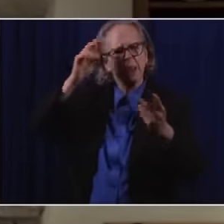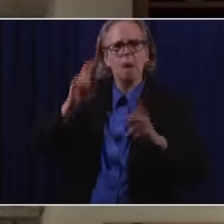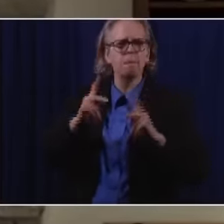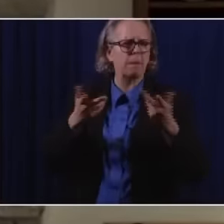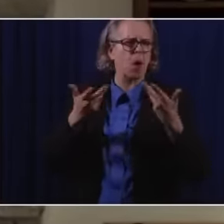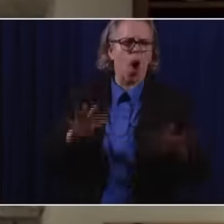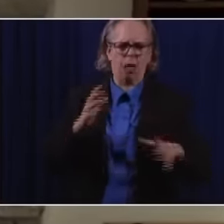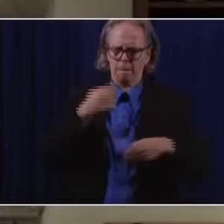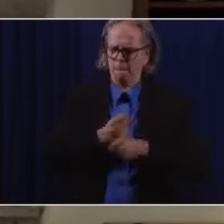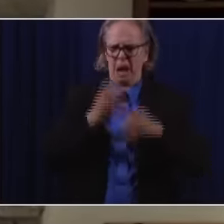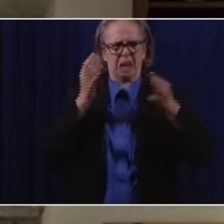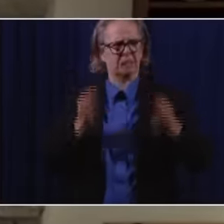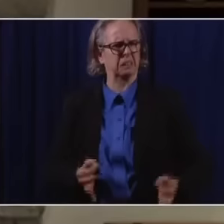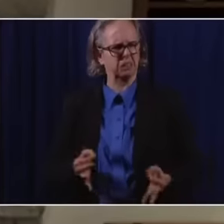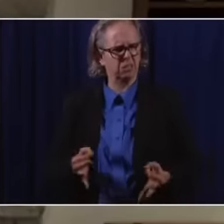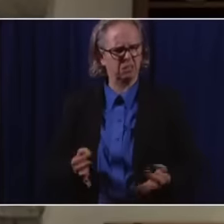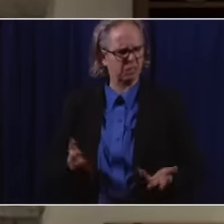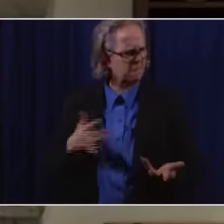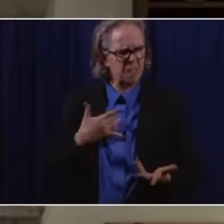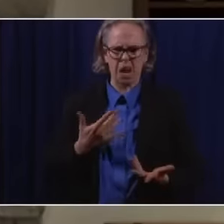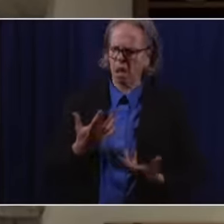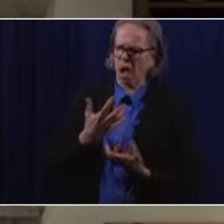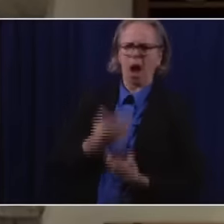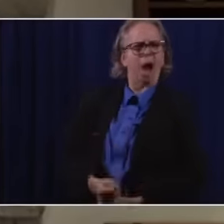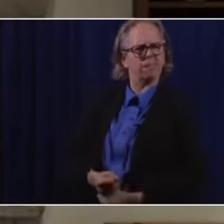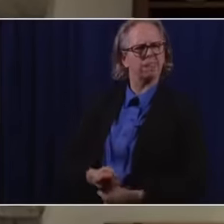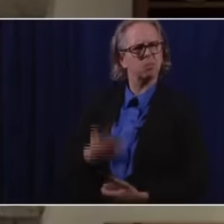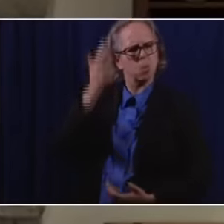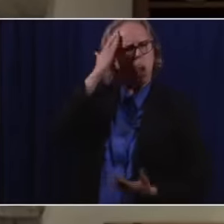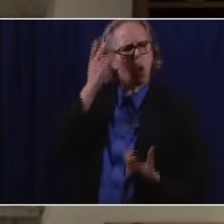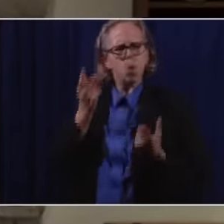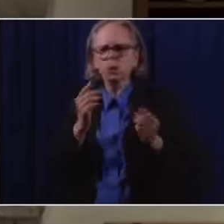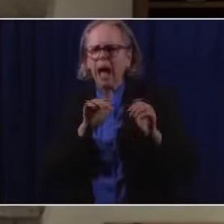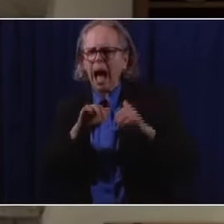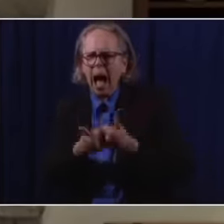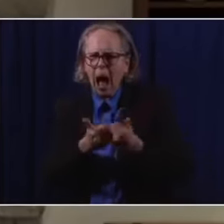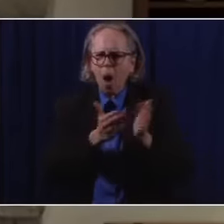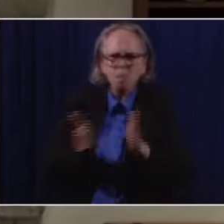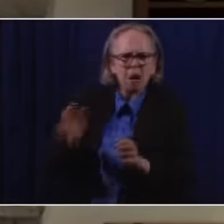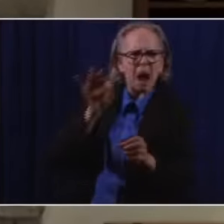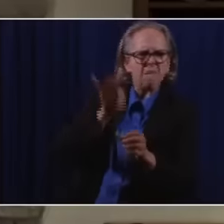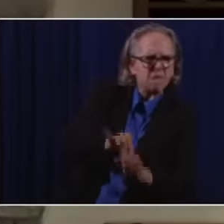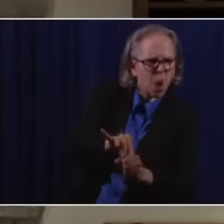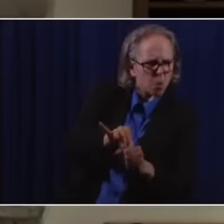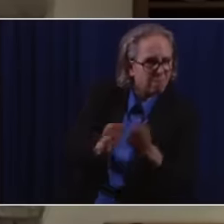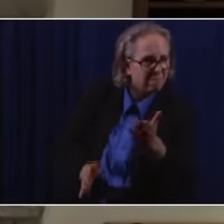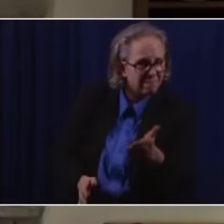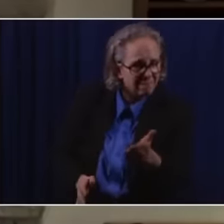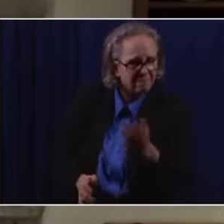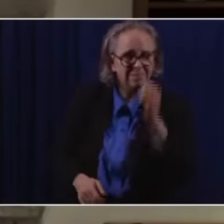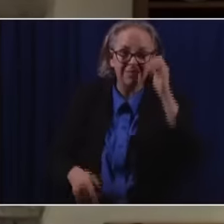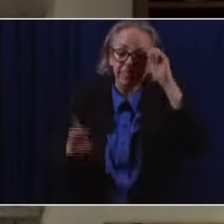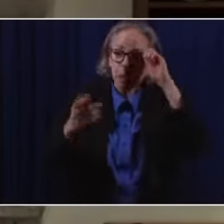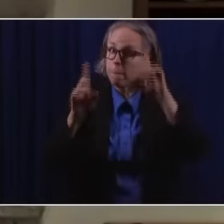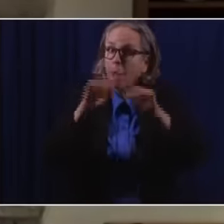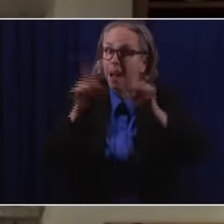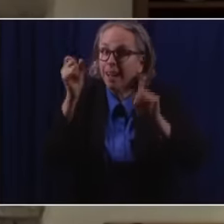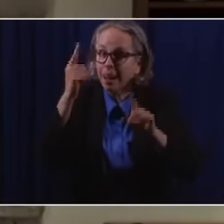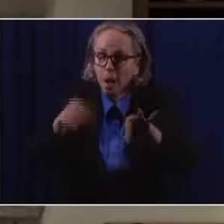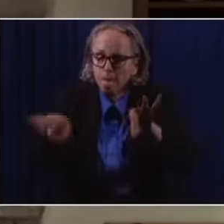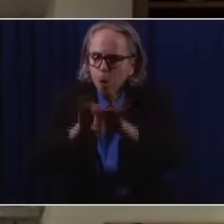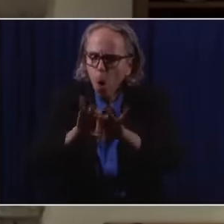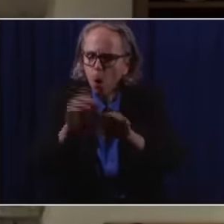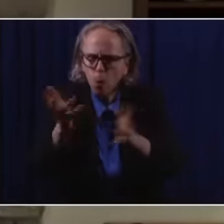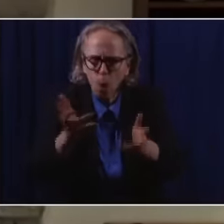I feel that it certainly can be, but it's important. It's important that everyone who go to the polls wear a mask.